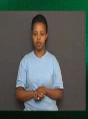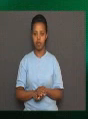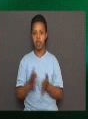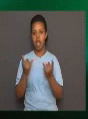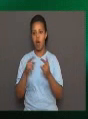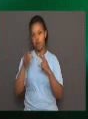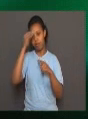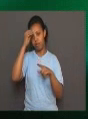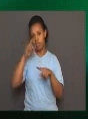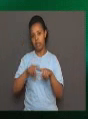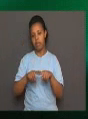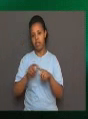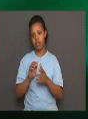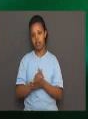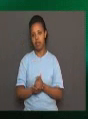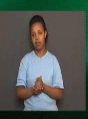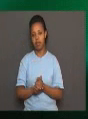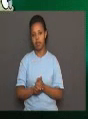Let's get back to our lesson.